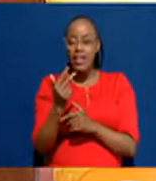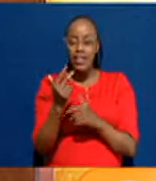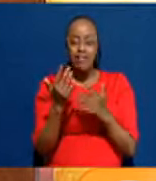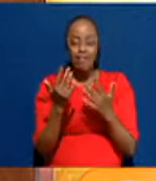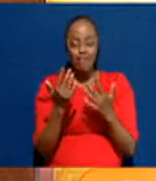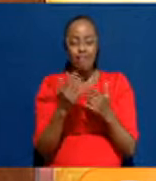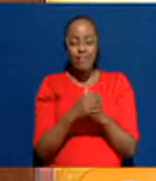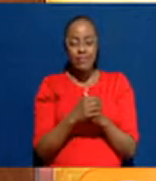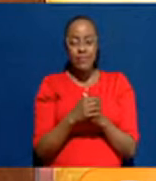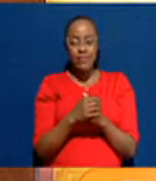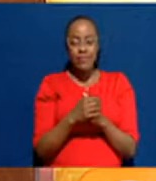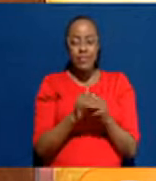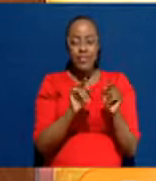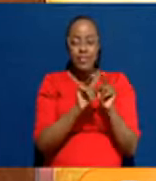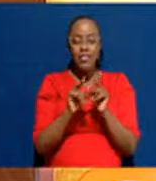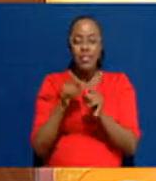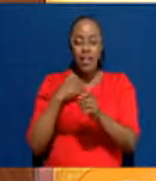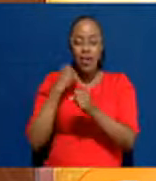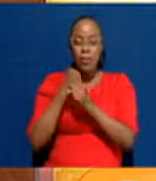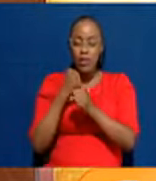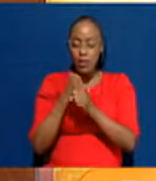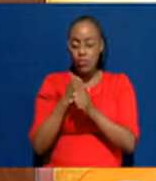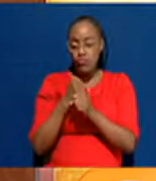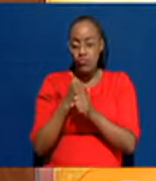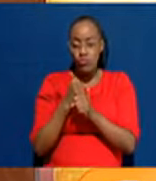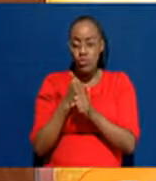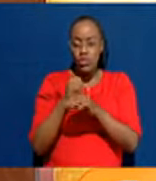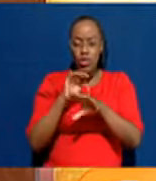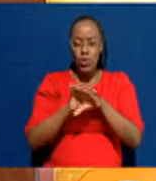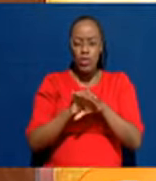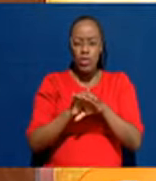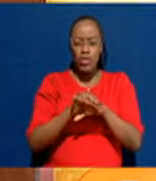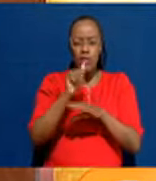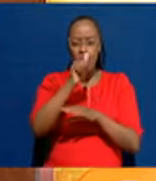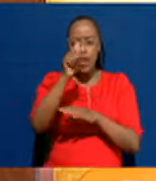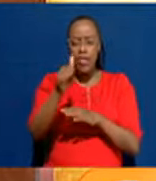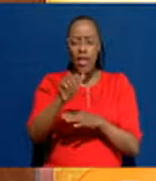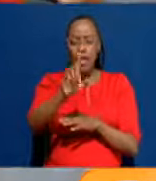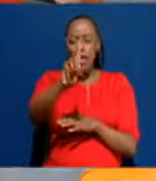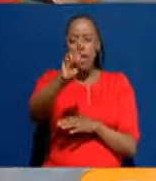be incredible, and yeah, it will be something else.